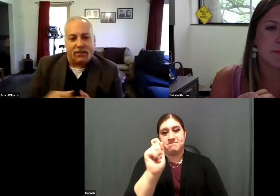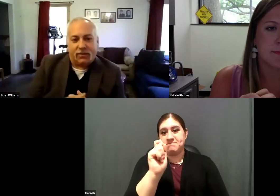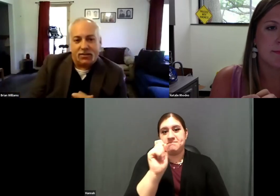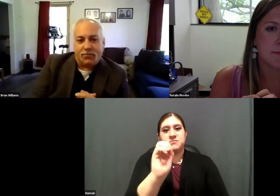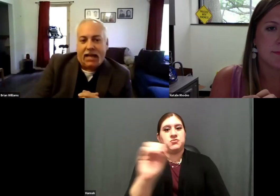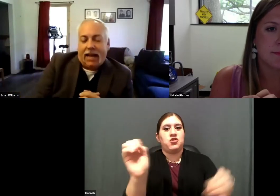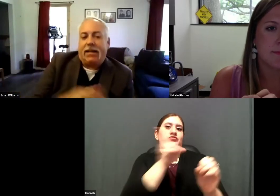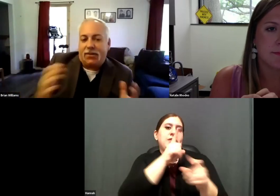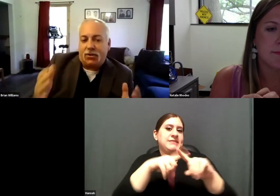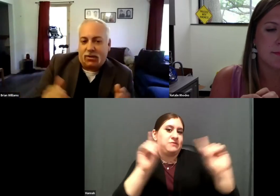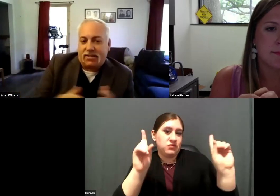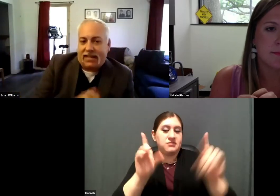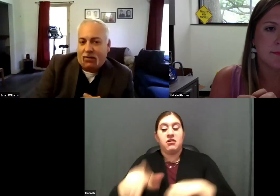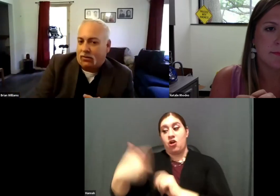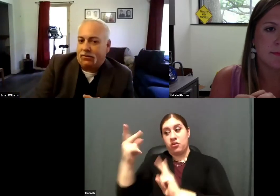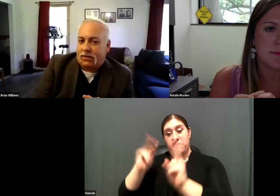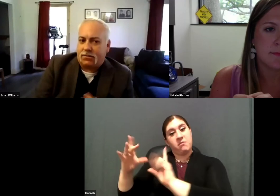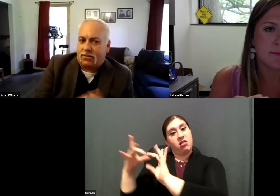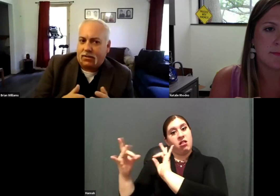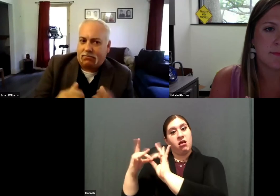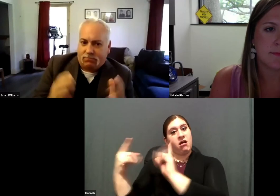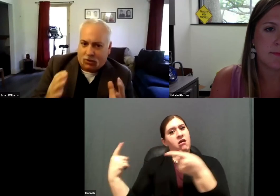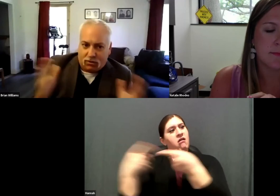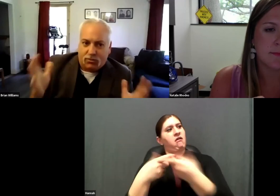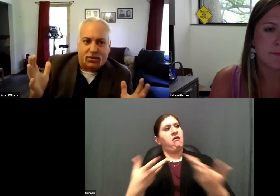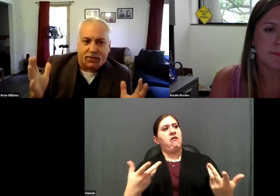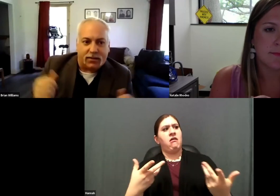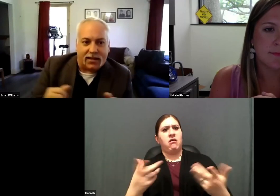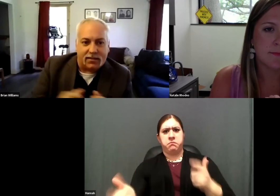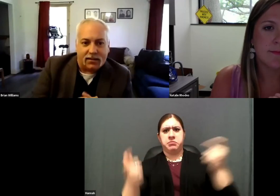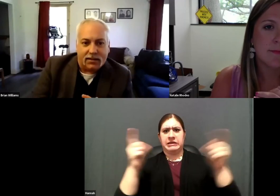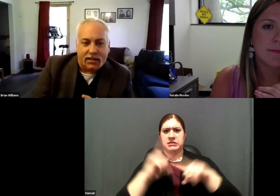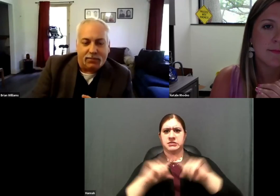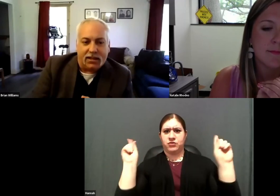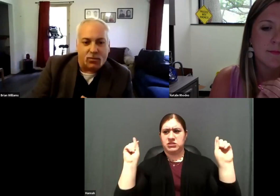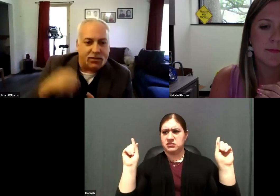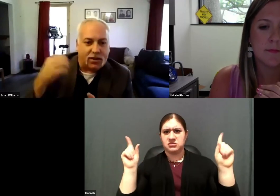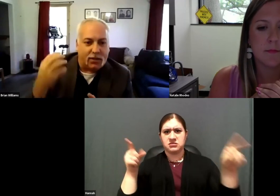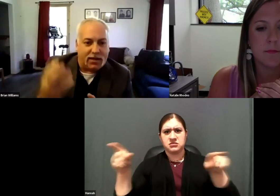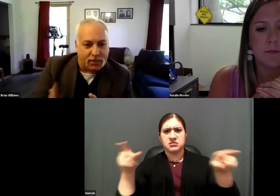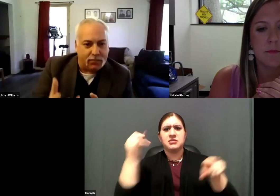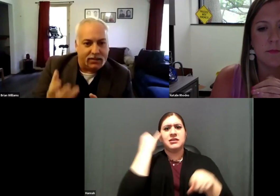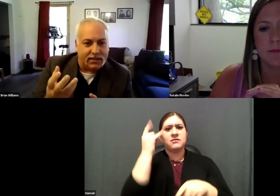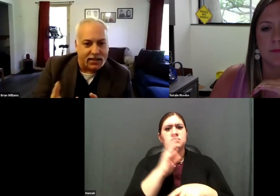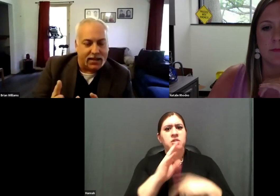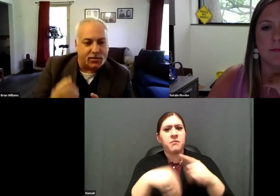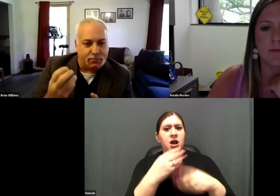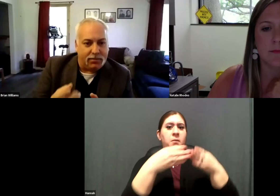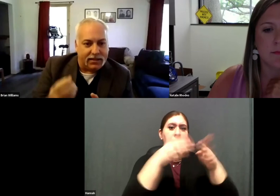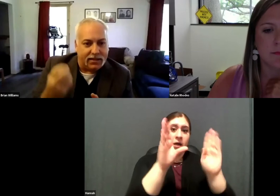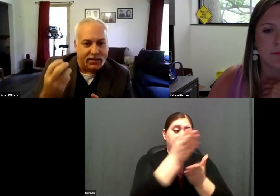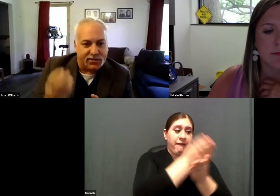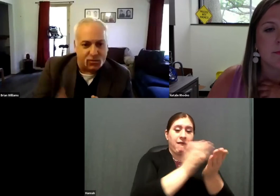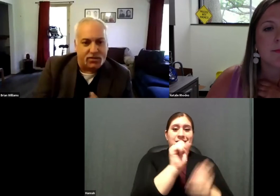real difference. And then others would say, well, there's a huge difference out there, because when you're talking about public sector,